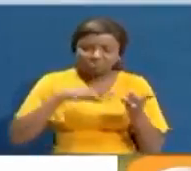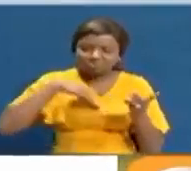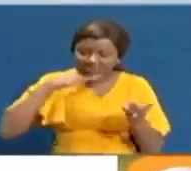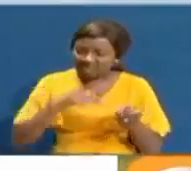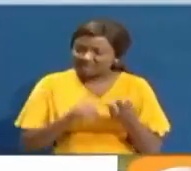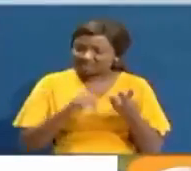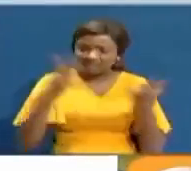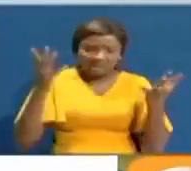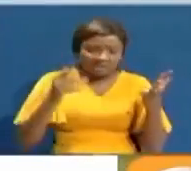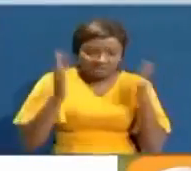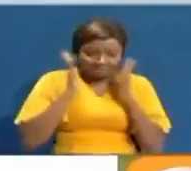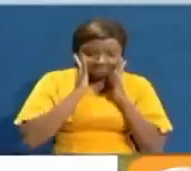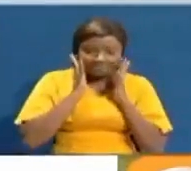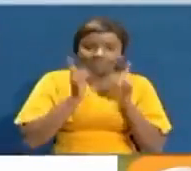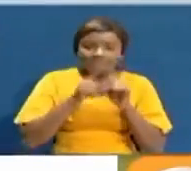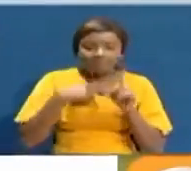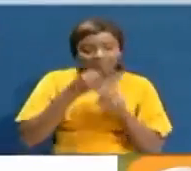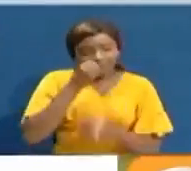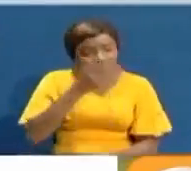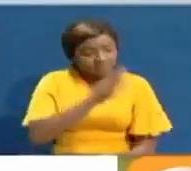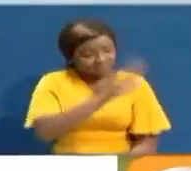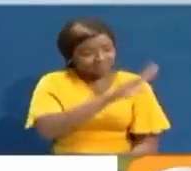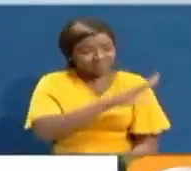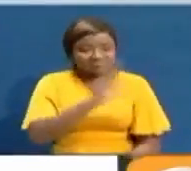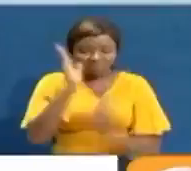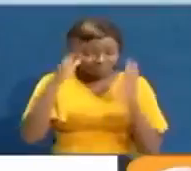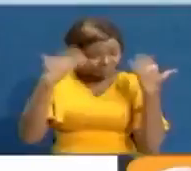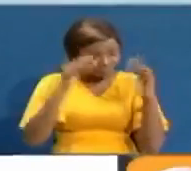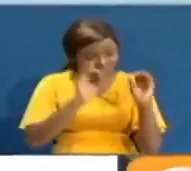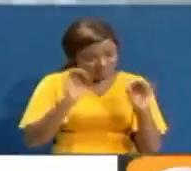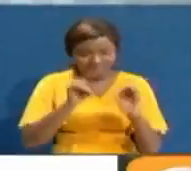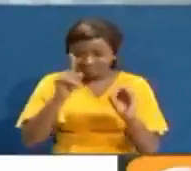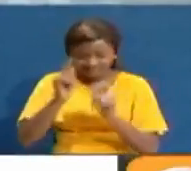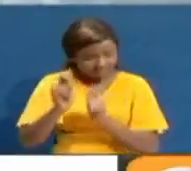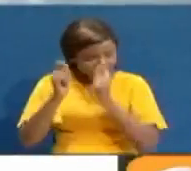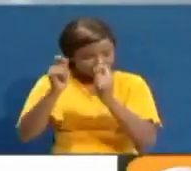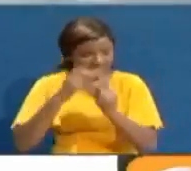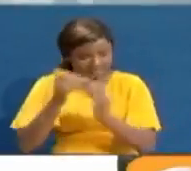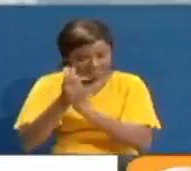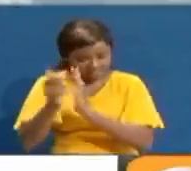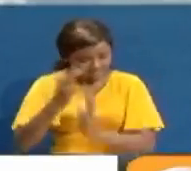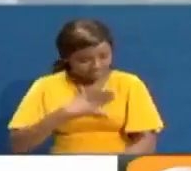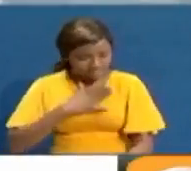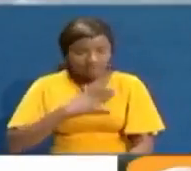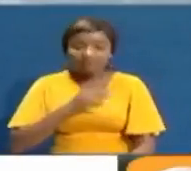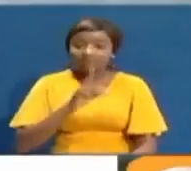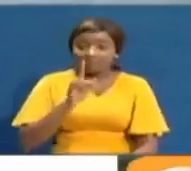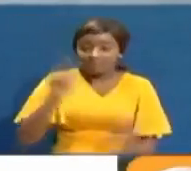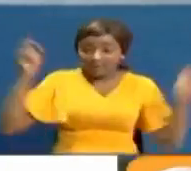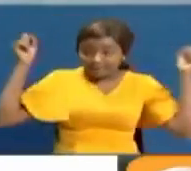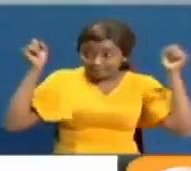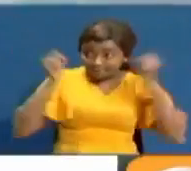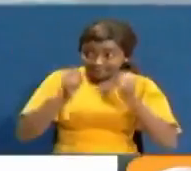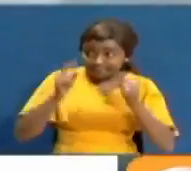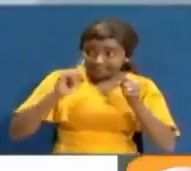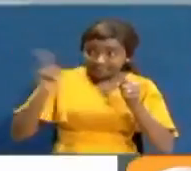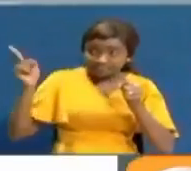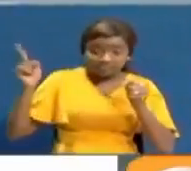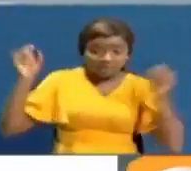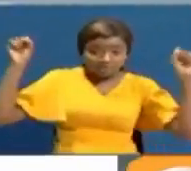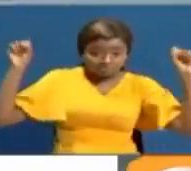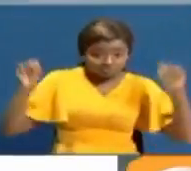nikufe. Lakini mimi niliambia hawa ni kitu, ni talent. These are talent. But paragliding has its risks.